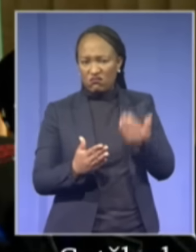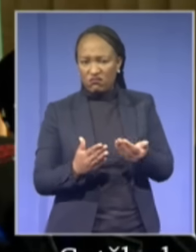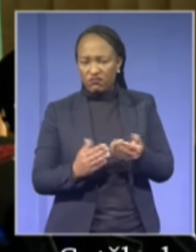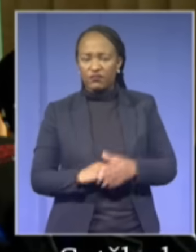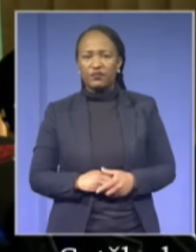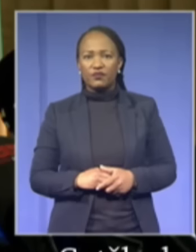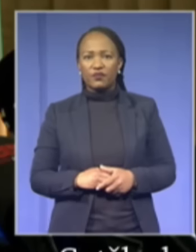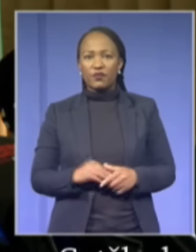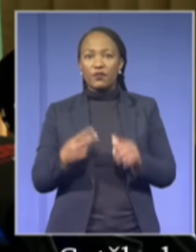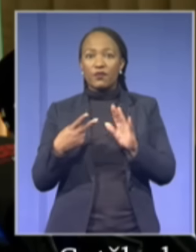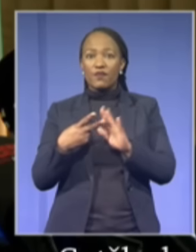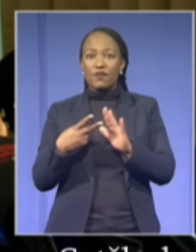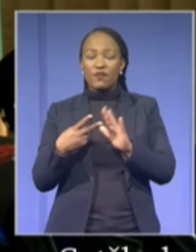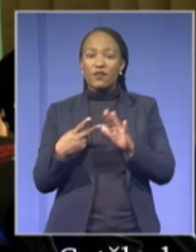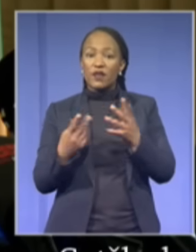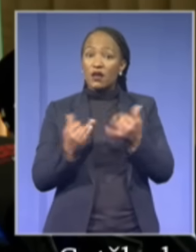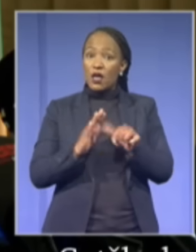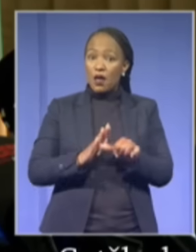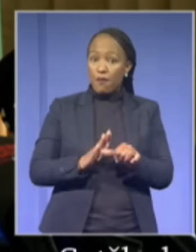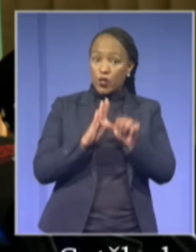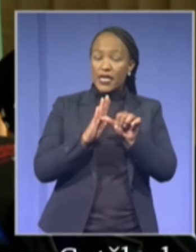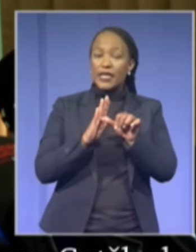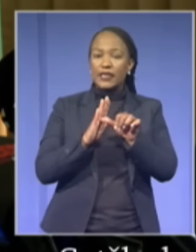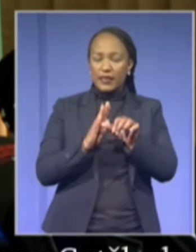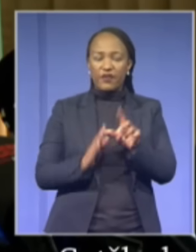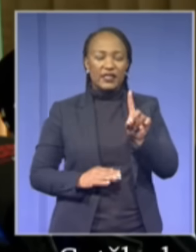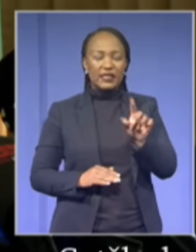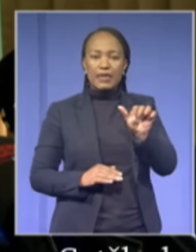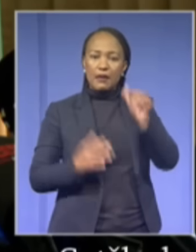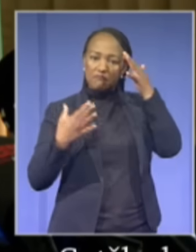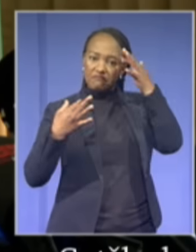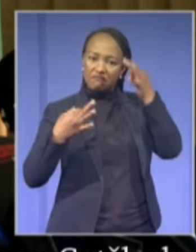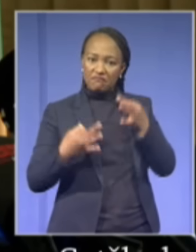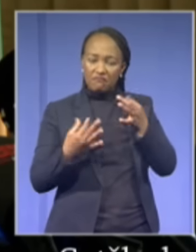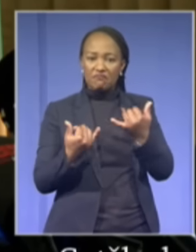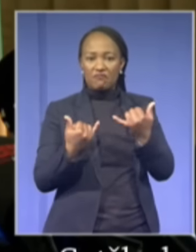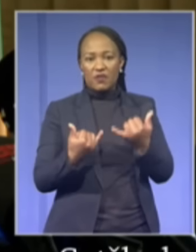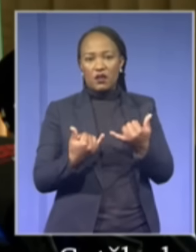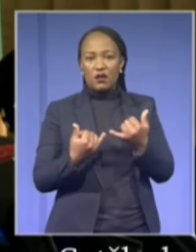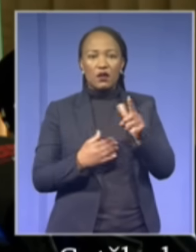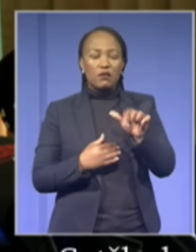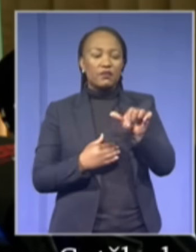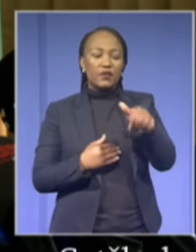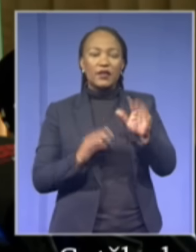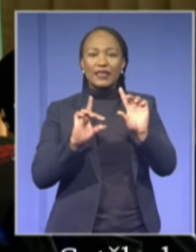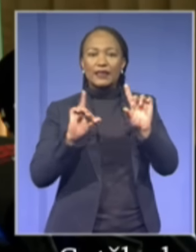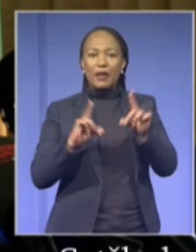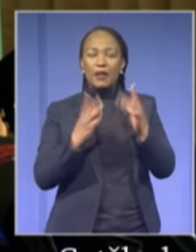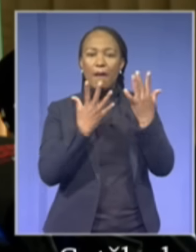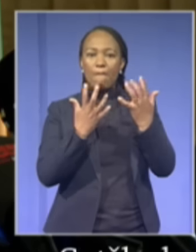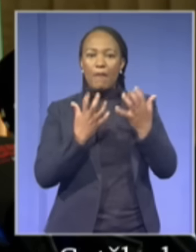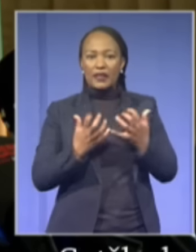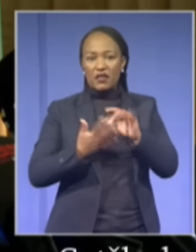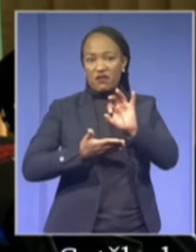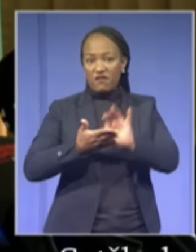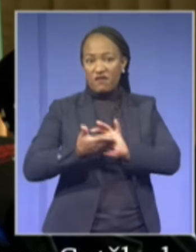A second and critically important step that the DA is taking is to vote against upcoming departmental budget votes for